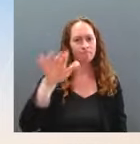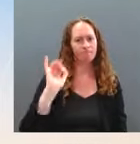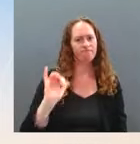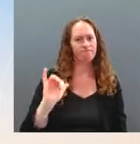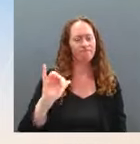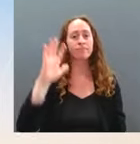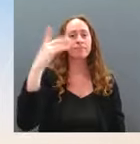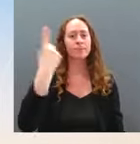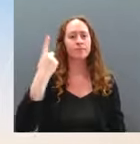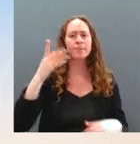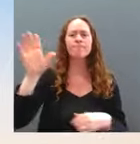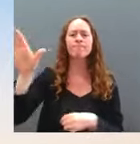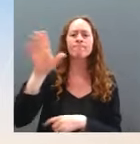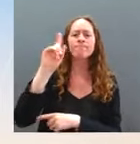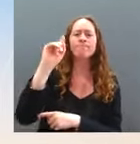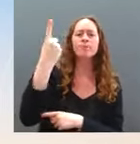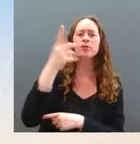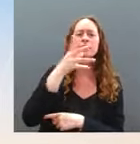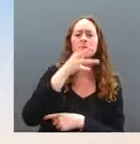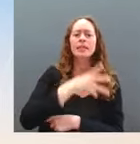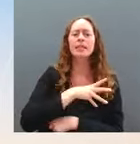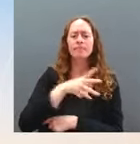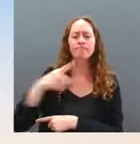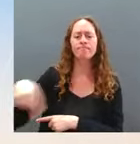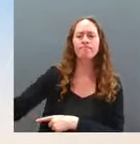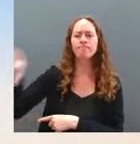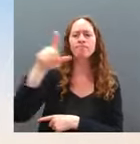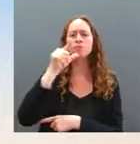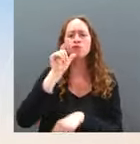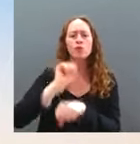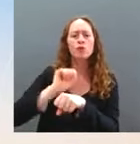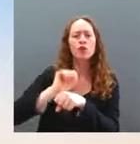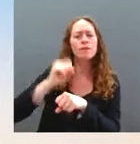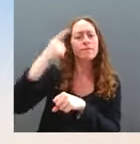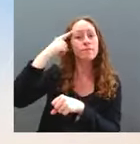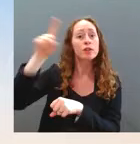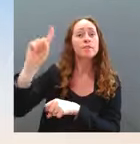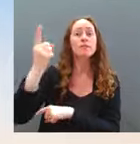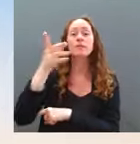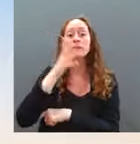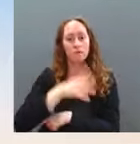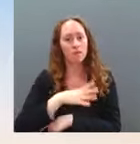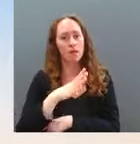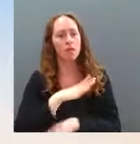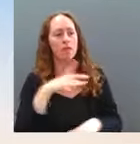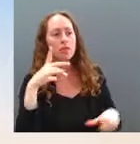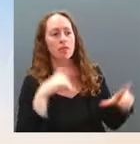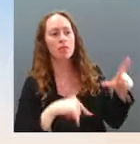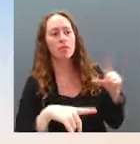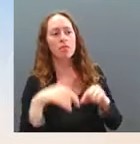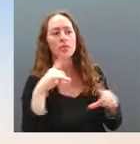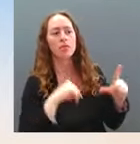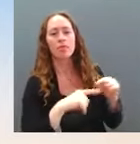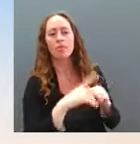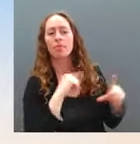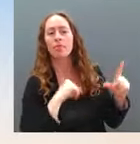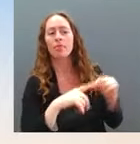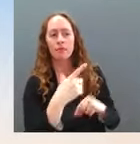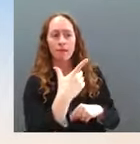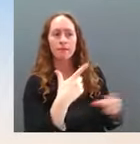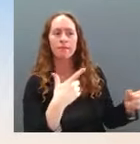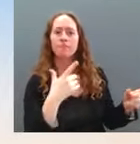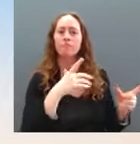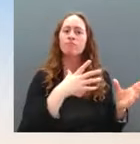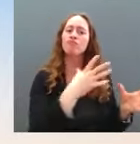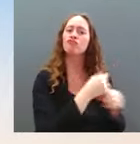Investigations agents. Is the First Lady aware of this? The President aware of this? How concerned are they? I don't have any comment from here. I'd point you to the Secret Service